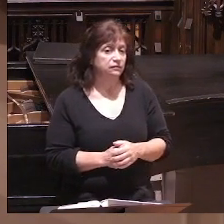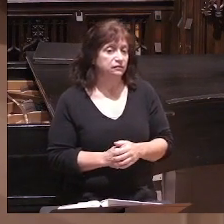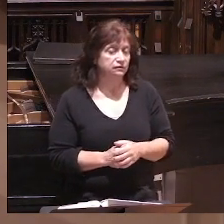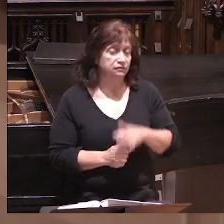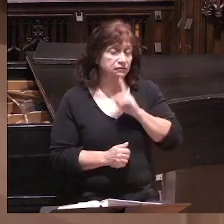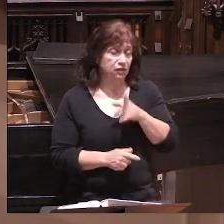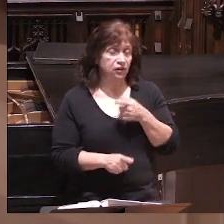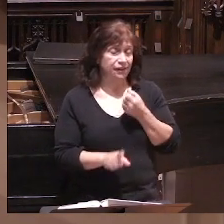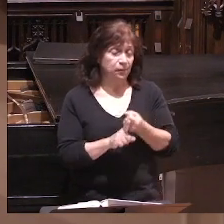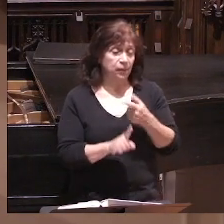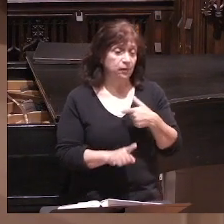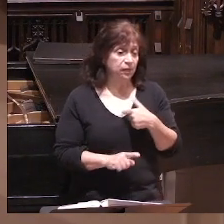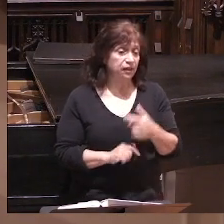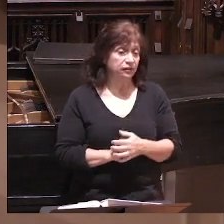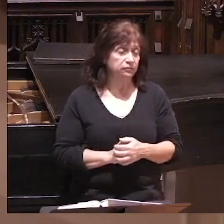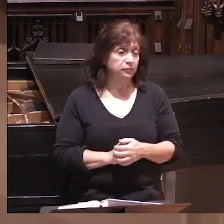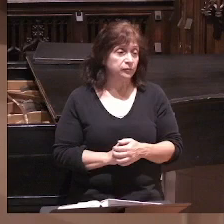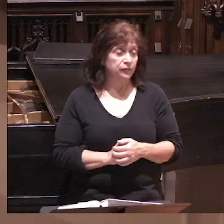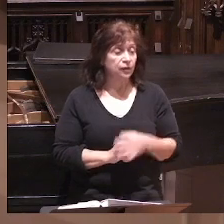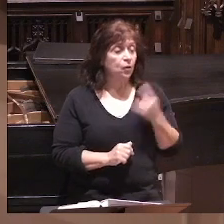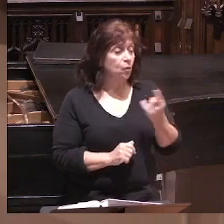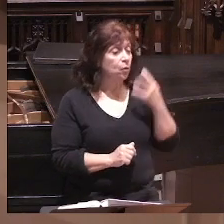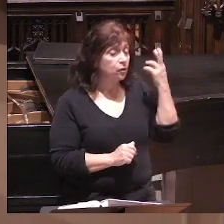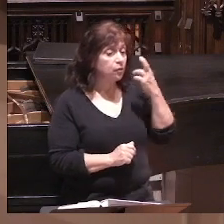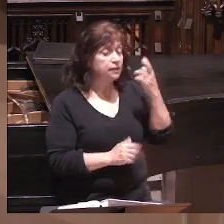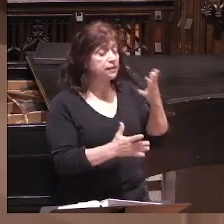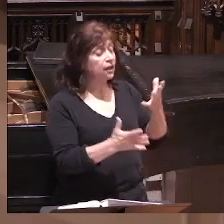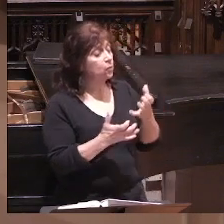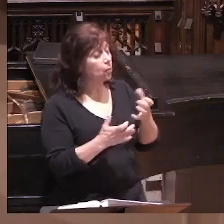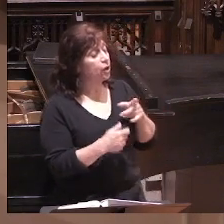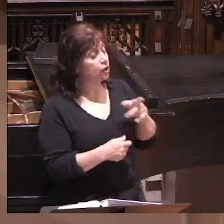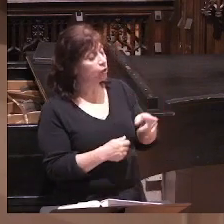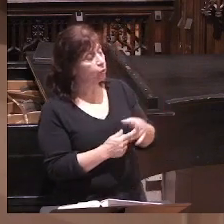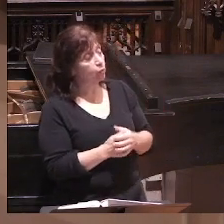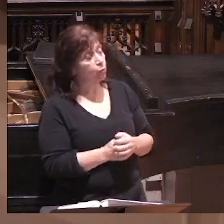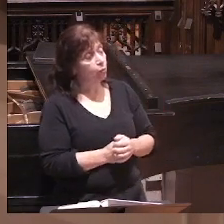that definitely hit me. One of the reasons I really wanted you to